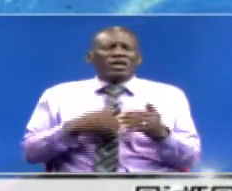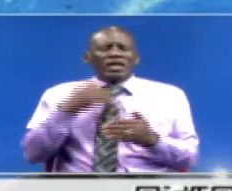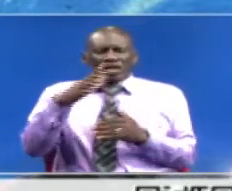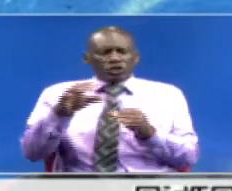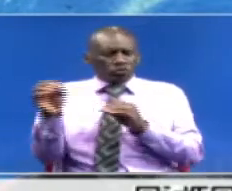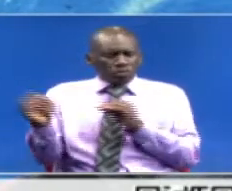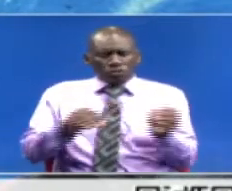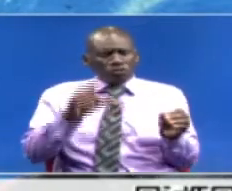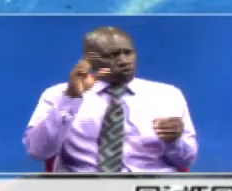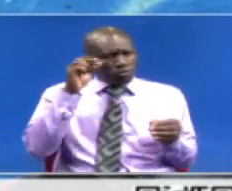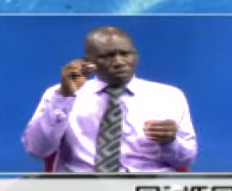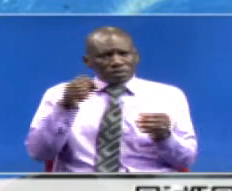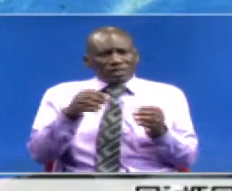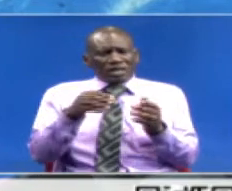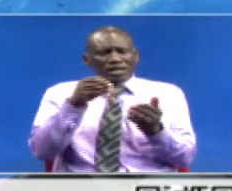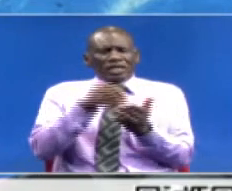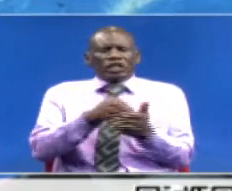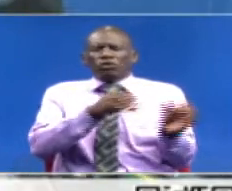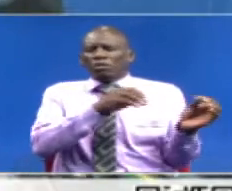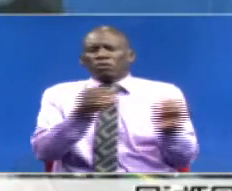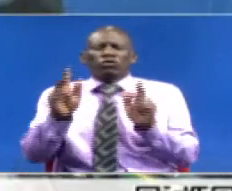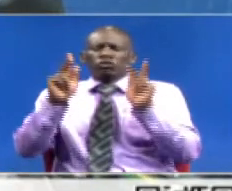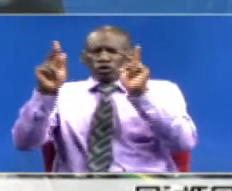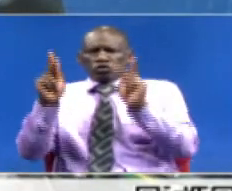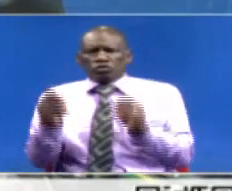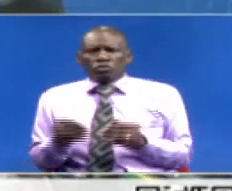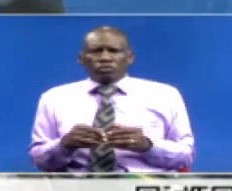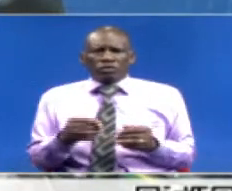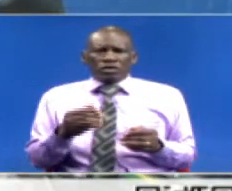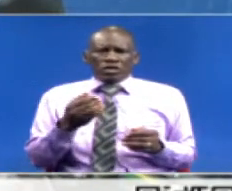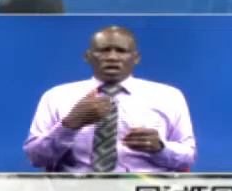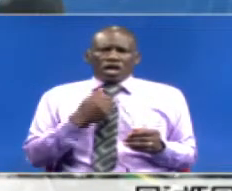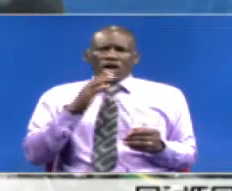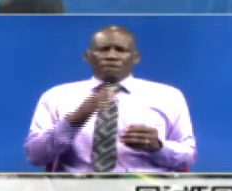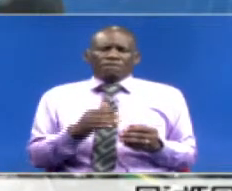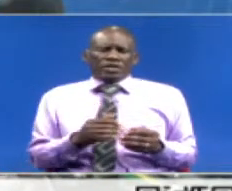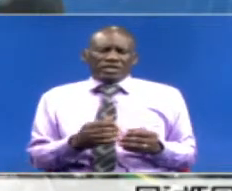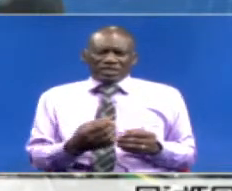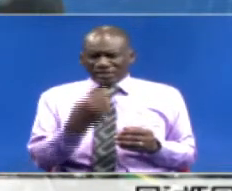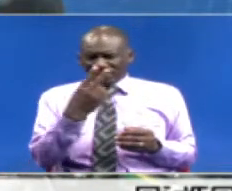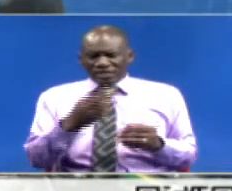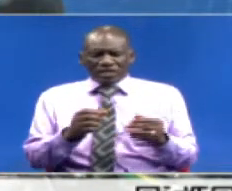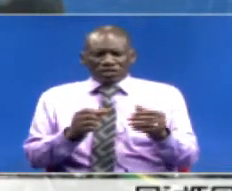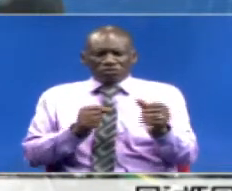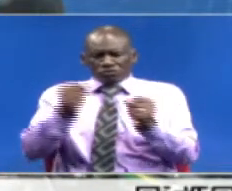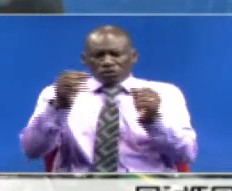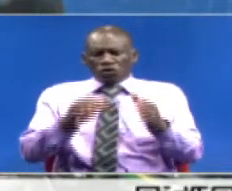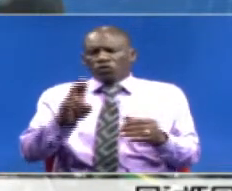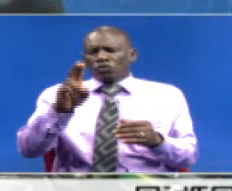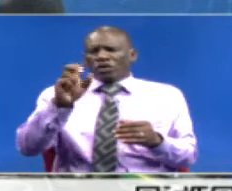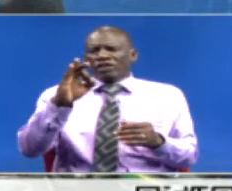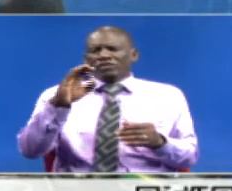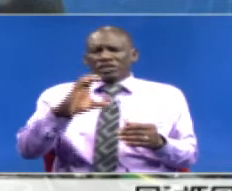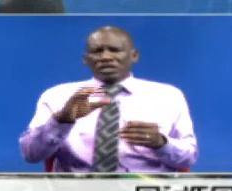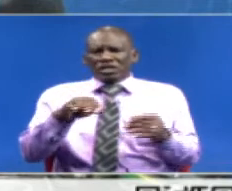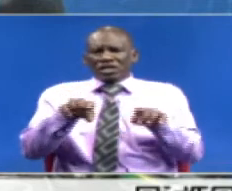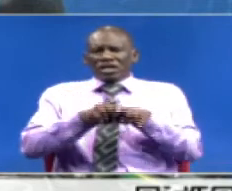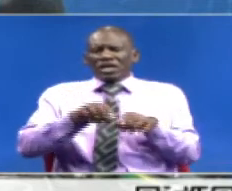Mombasa, I'll be again in Kisumu. Nimekuwa nikiangalia mafighter wa UFC like akina Amanda